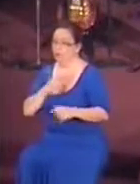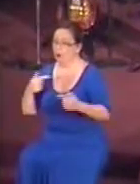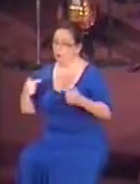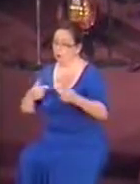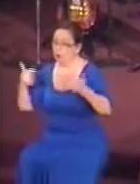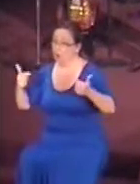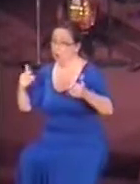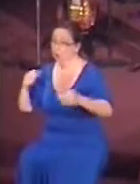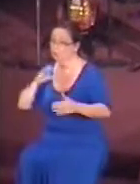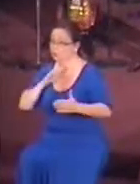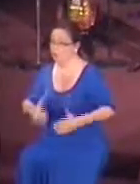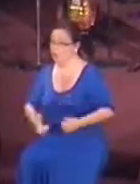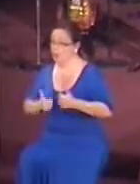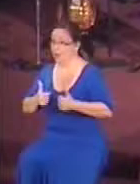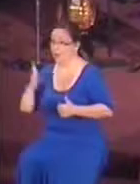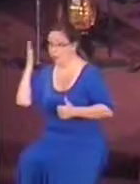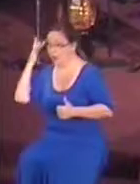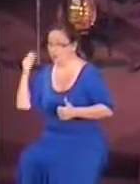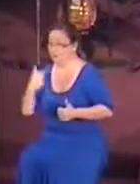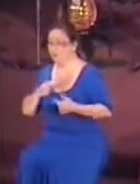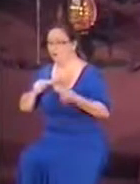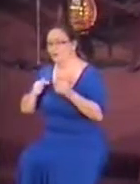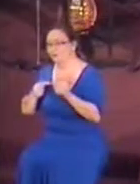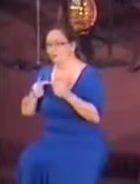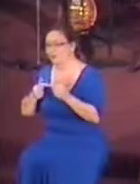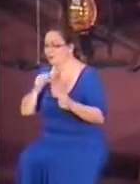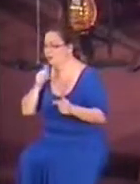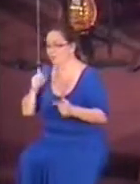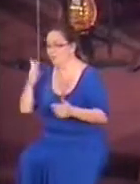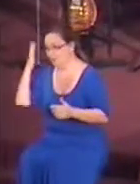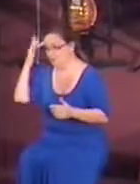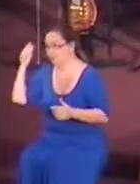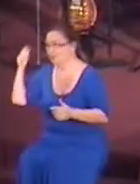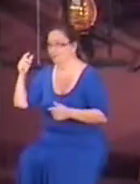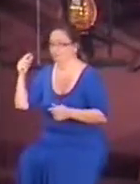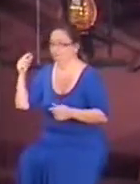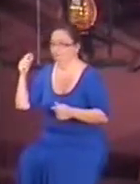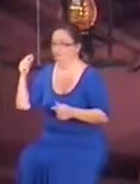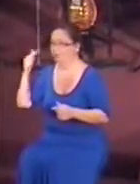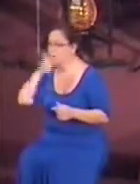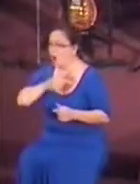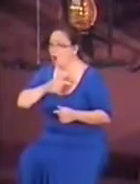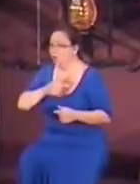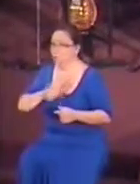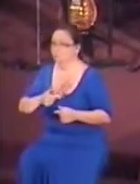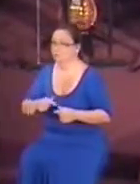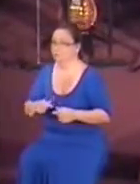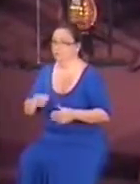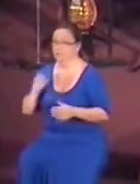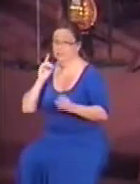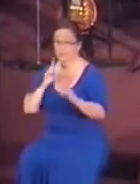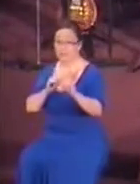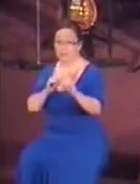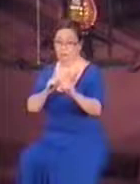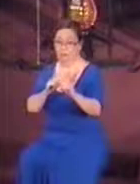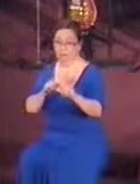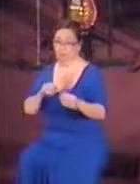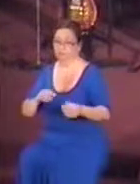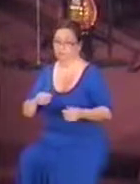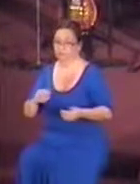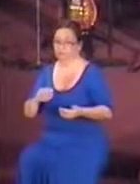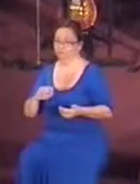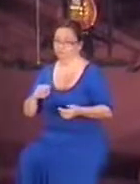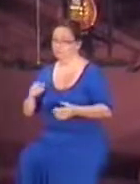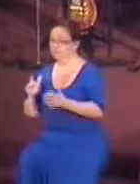pain, because we hurt. And so here are the disciples: imminent doom for their beloved nation. Jesus, their